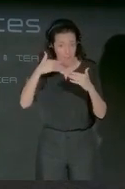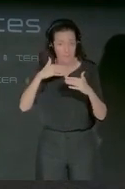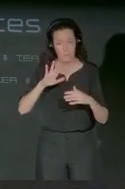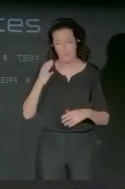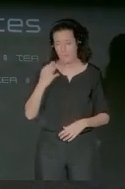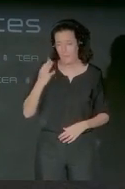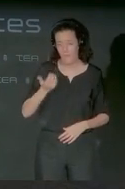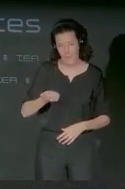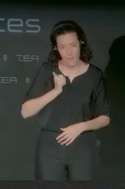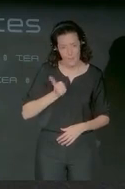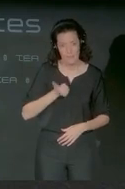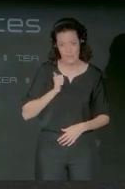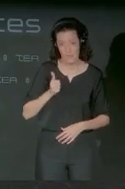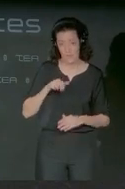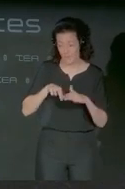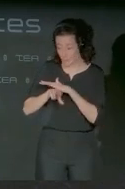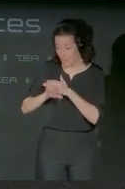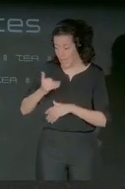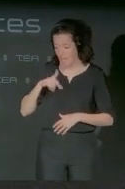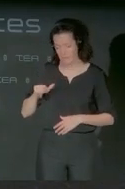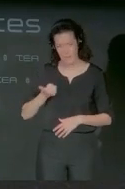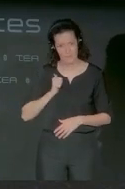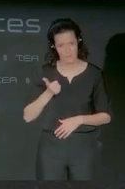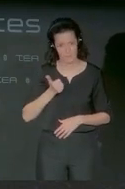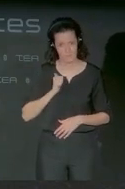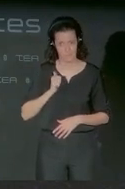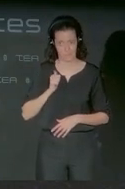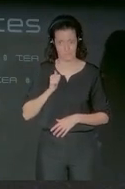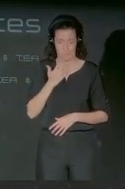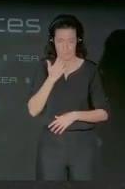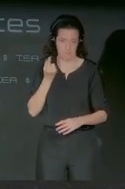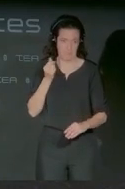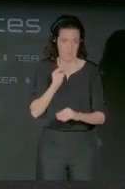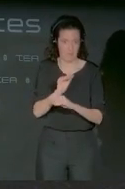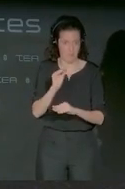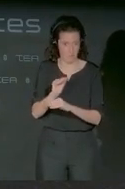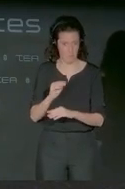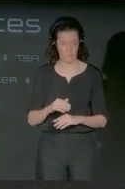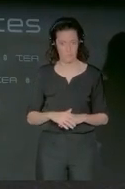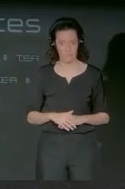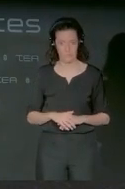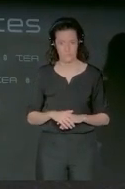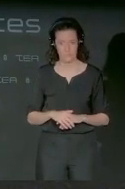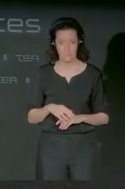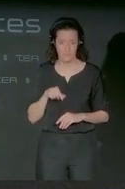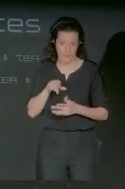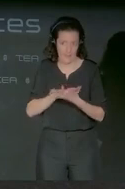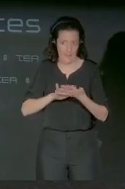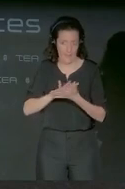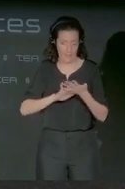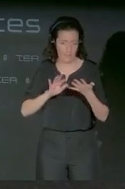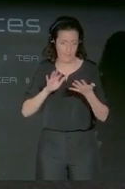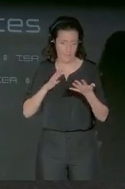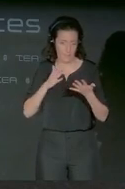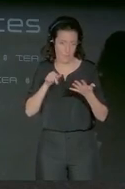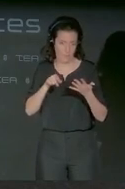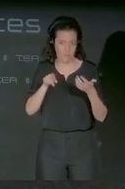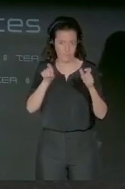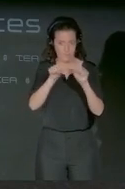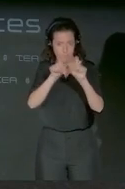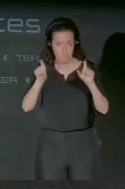industry needs at this point. And I think that my final point would be looking at how